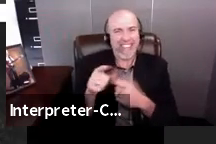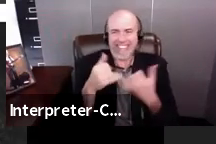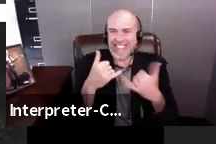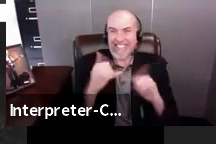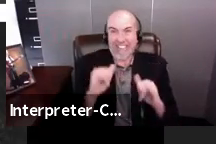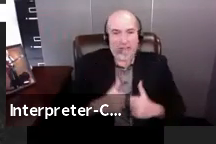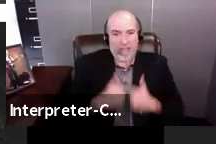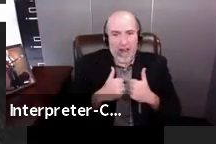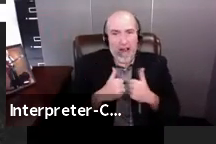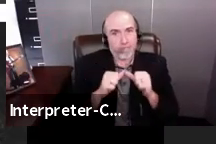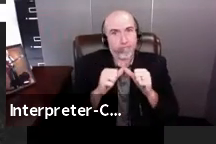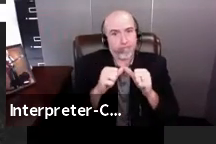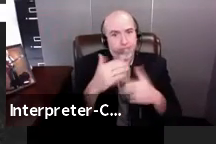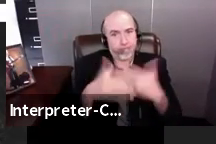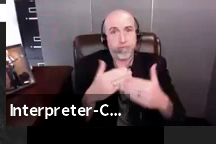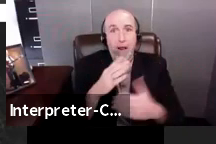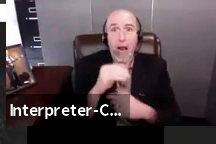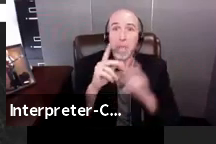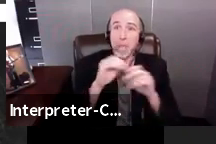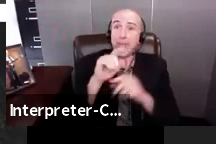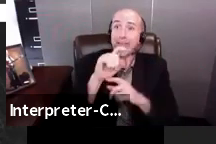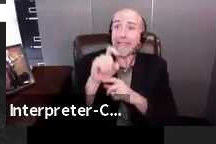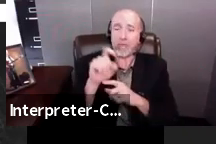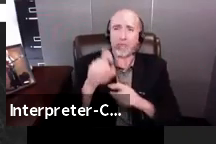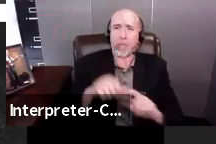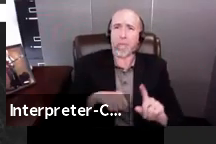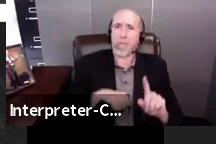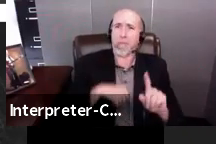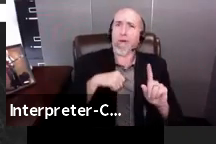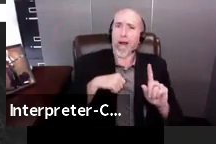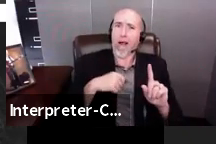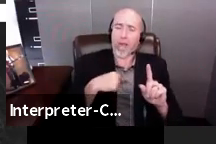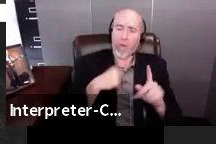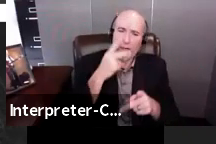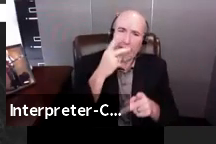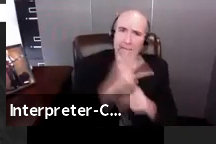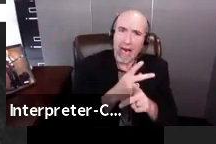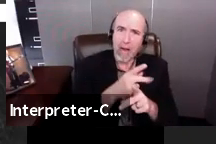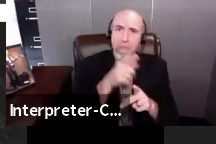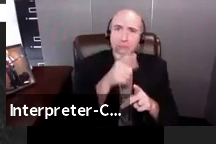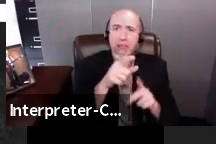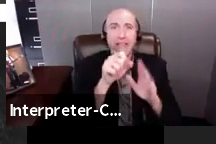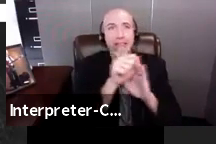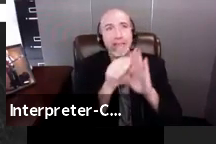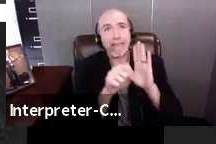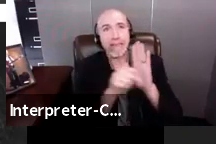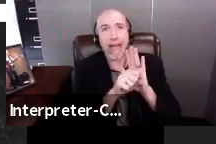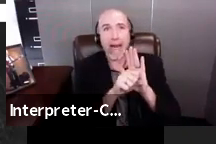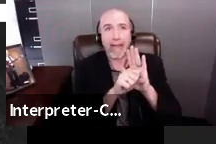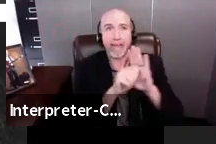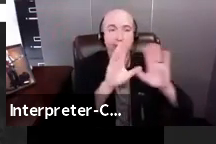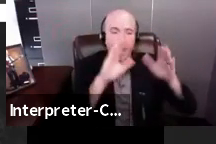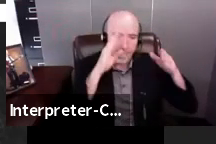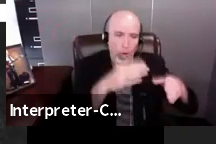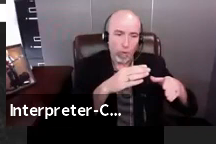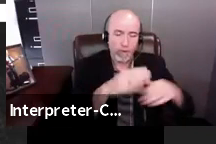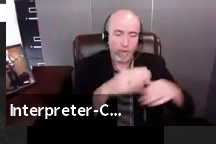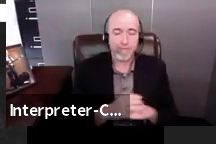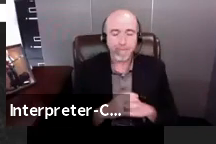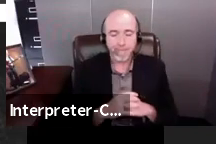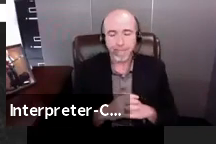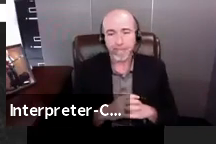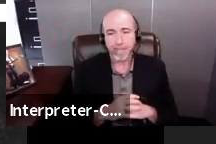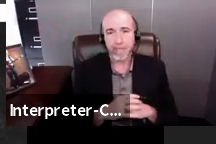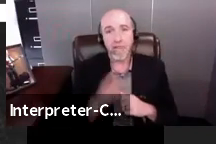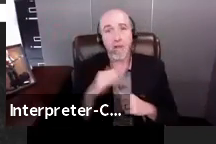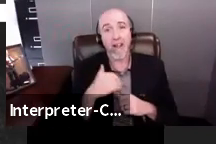it's people in Texas should be proud that we have kept that state kind of focus. You know, I got involved with